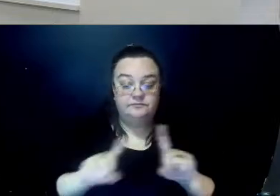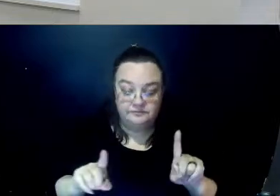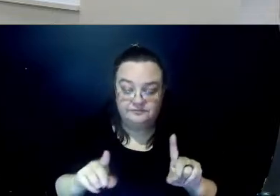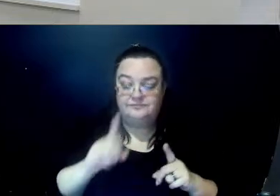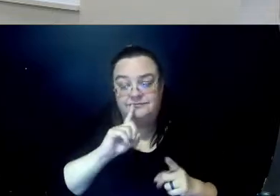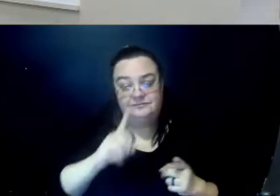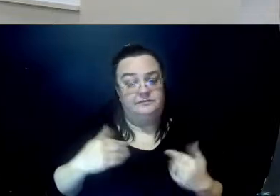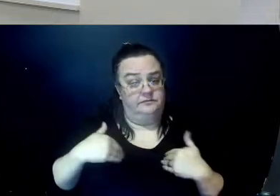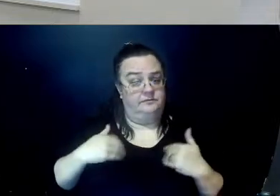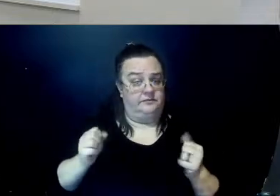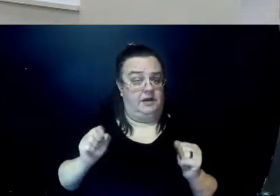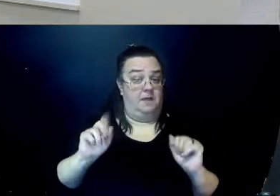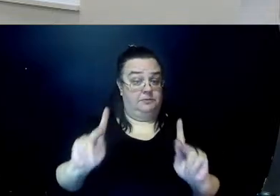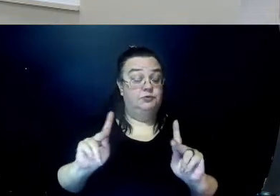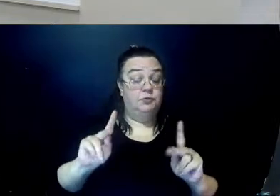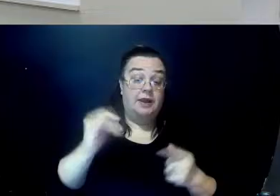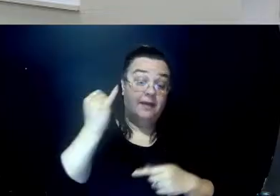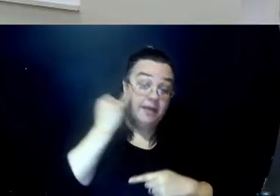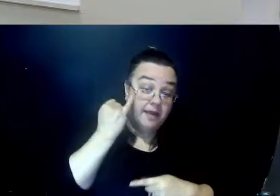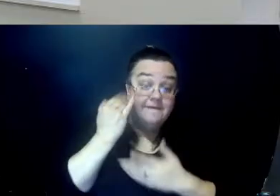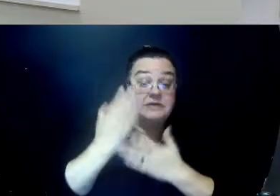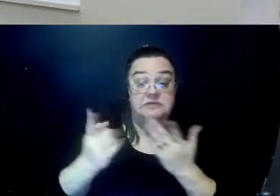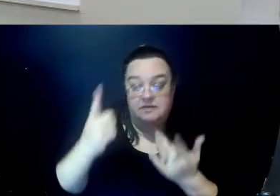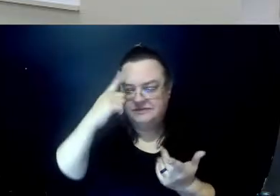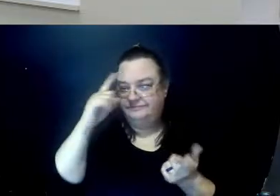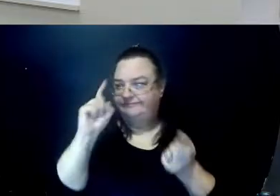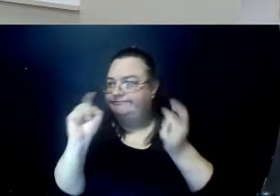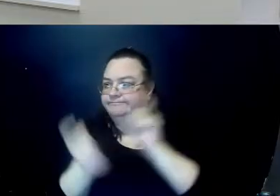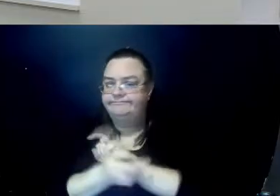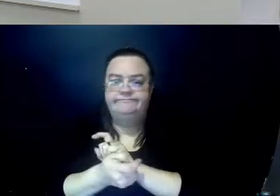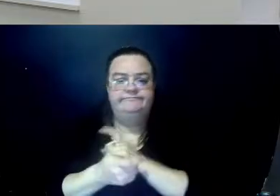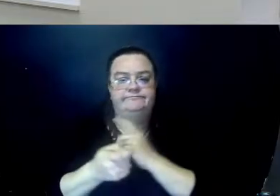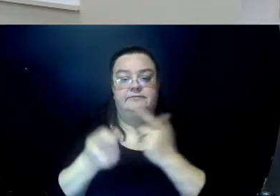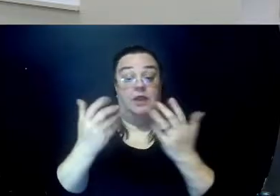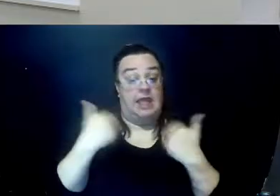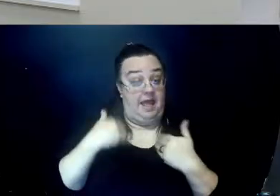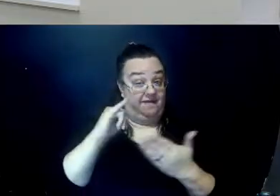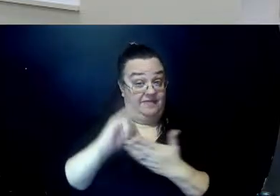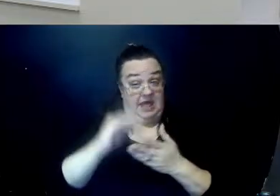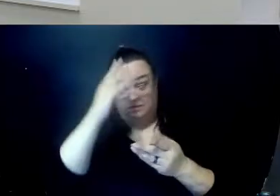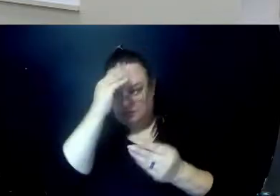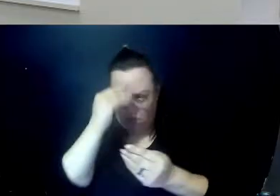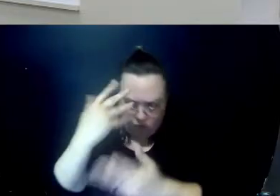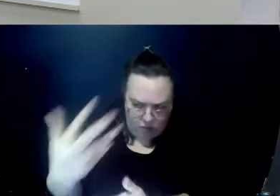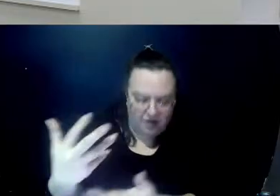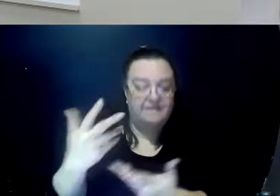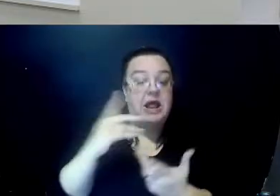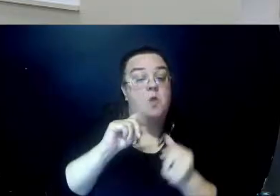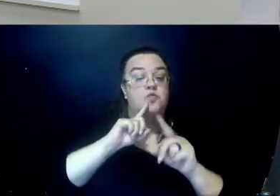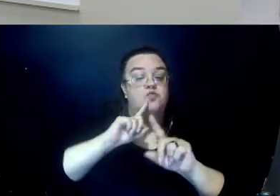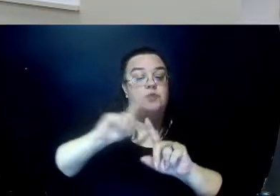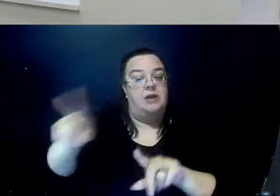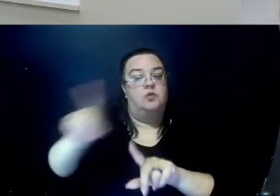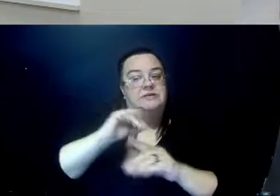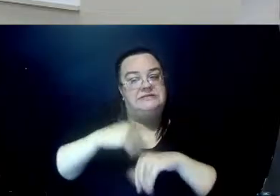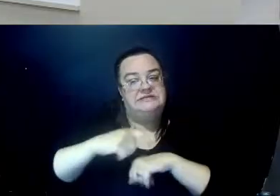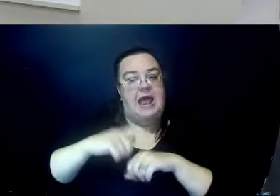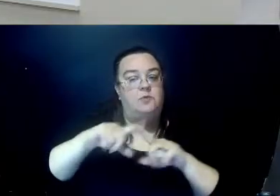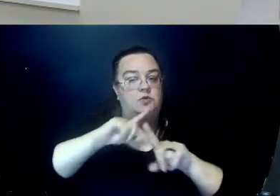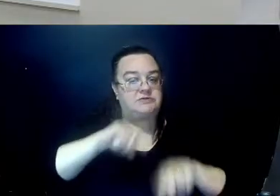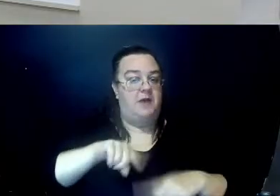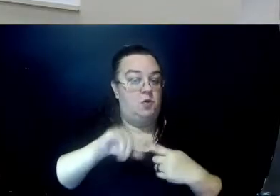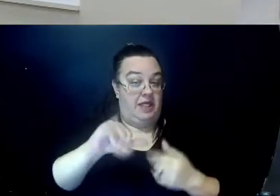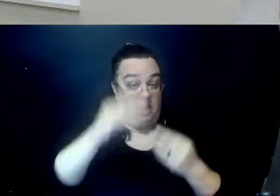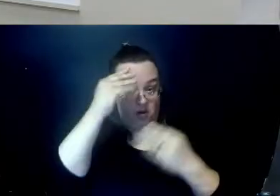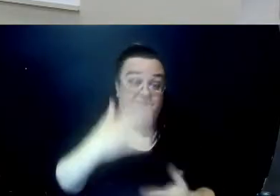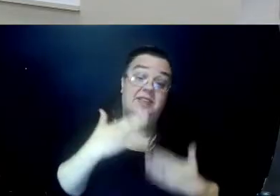the opportunity to, if somebody has changed their mind, to have that notification and that response to that notification.